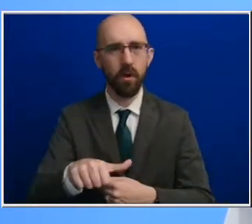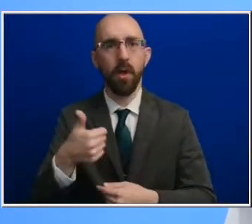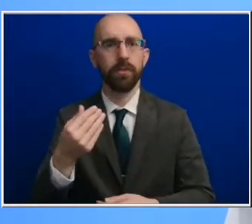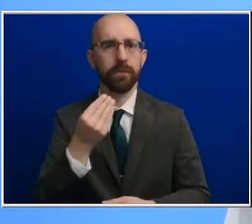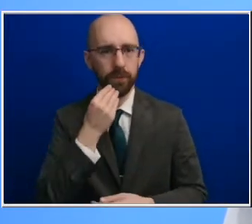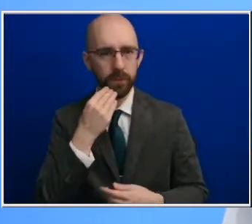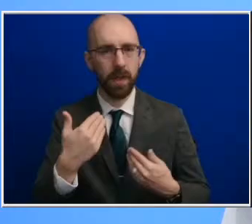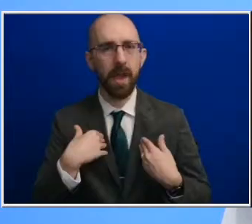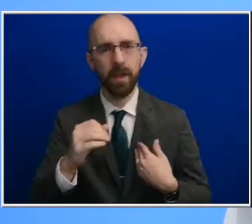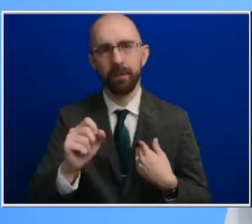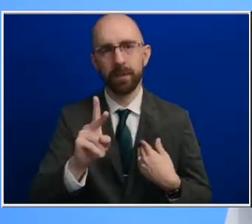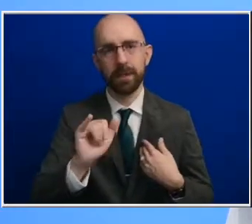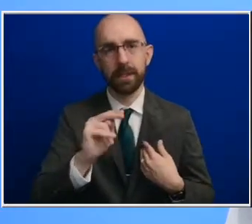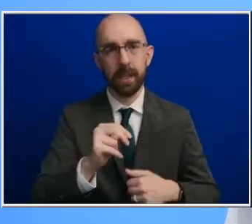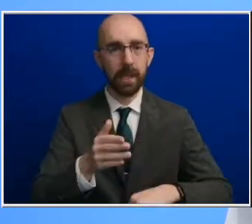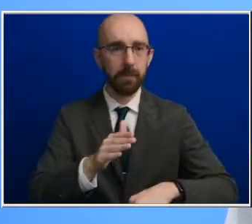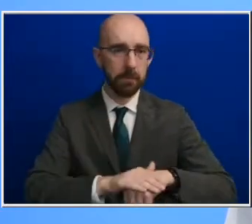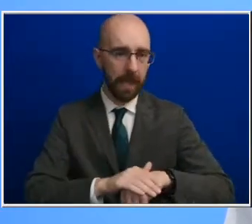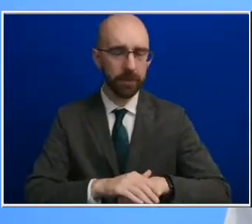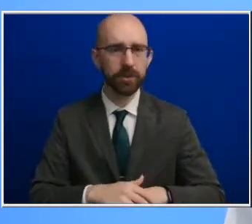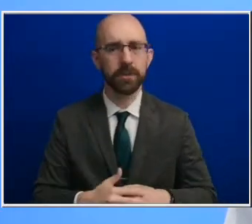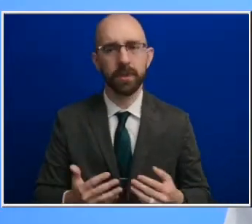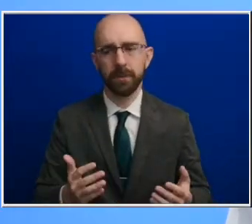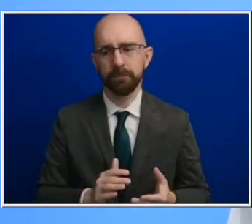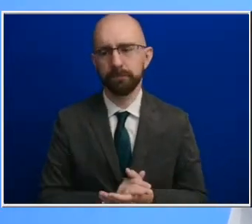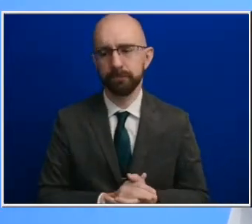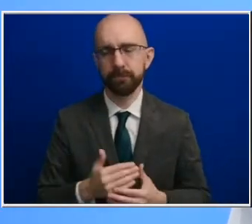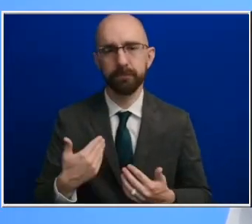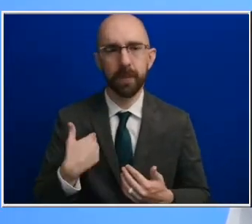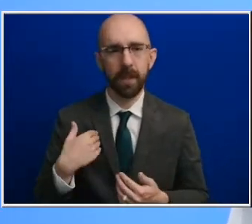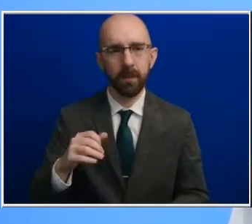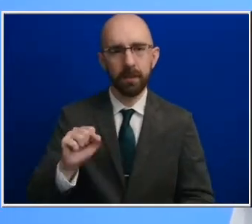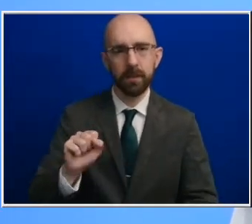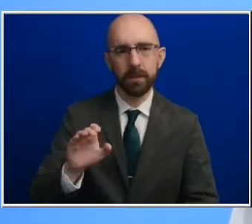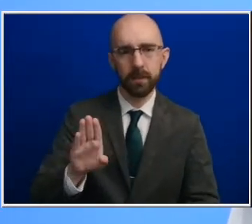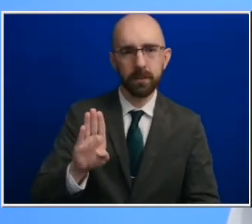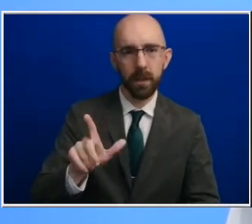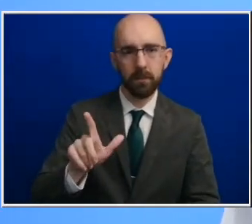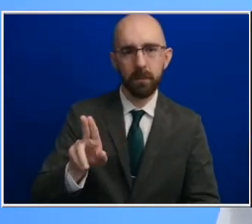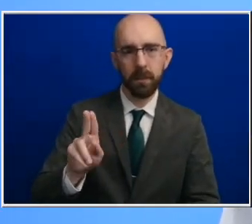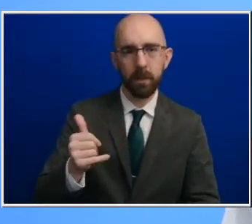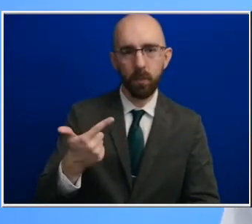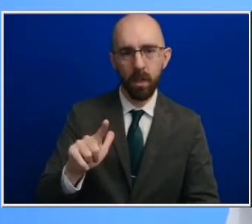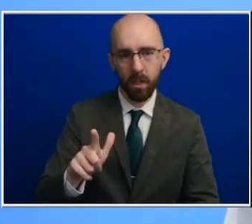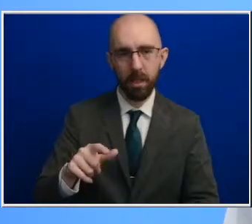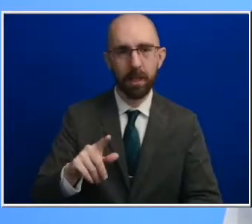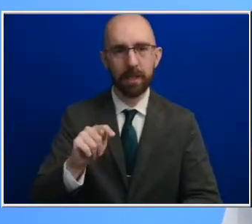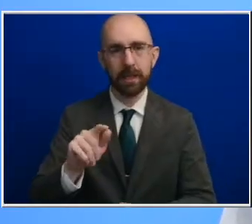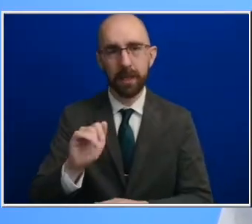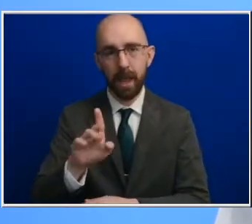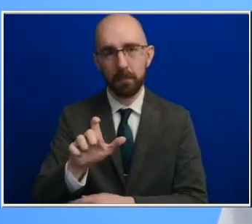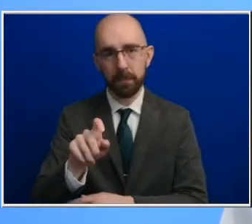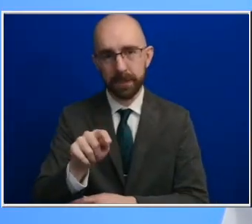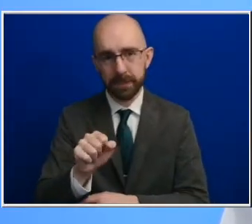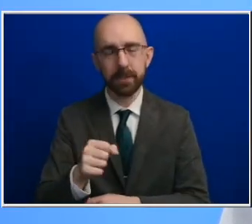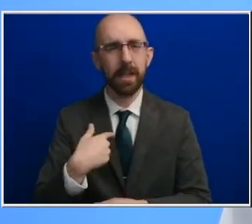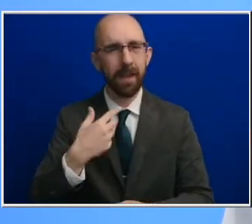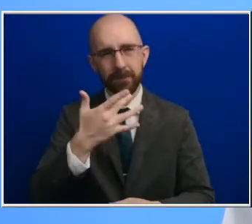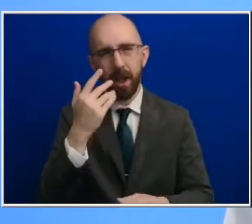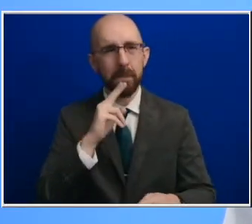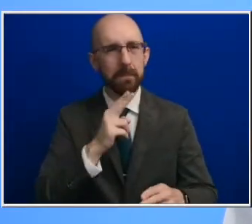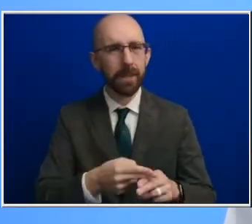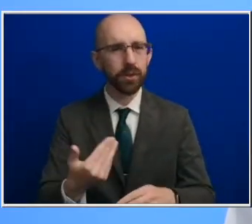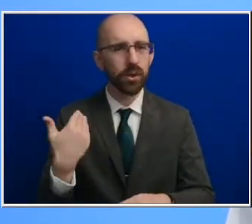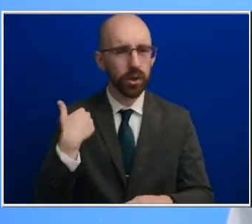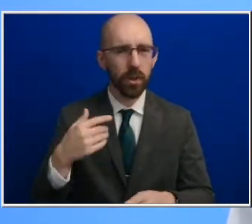skin patches, we have the sublingual tablets that are in the pipeline. And I forgot to mention earlier, we already have